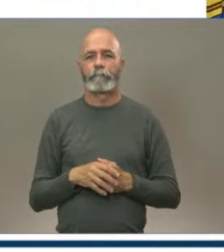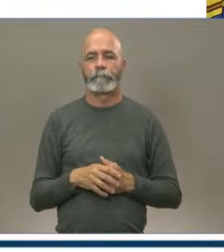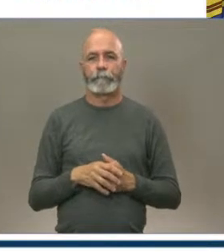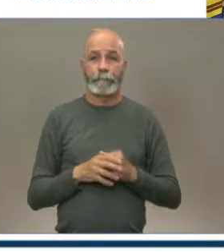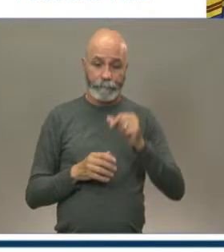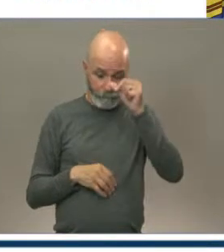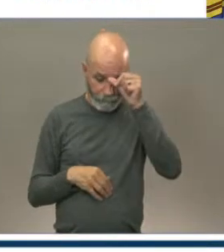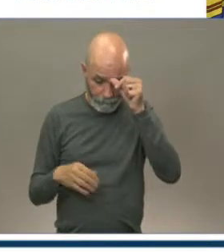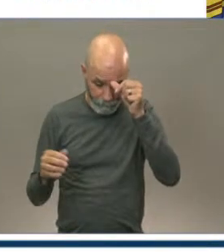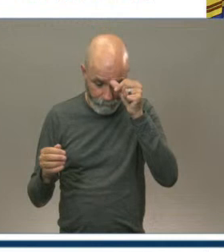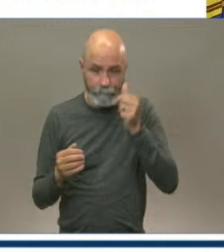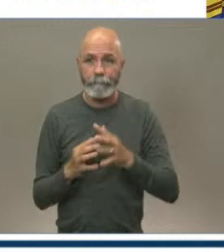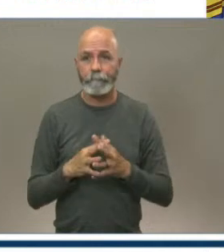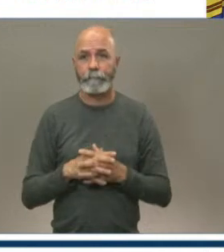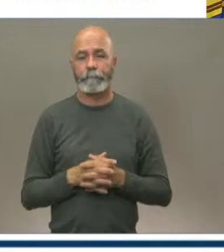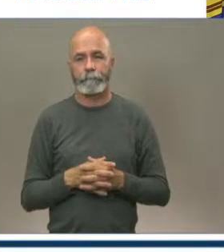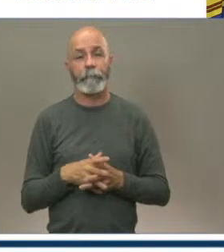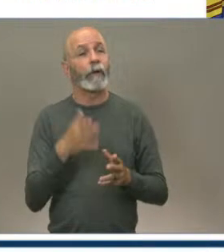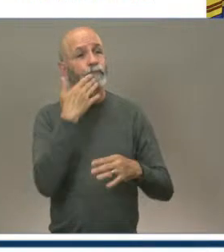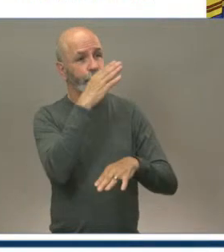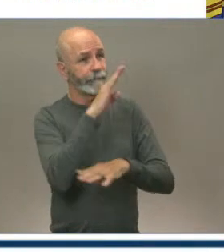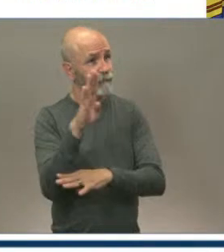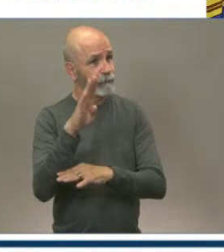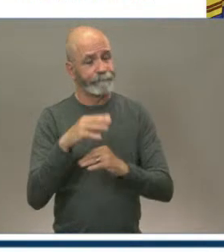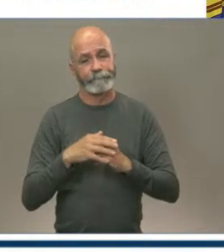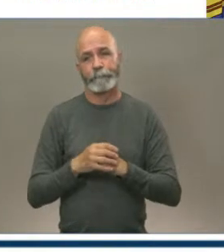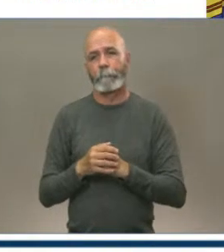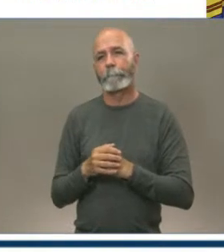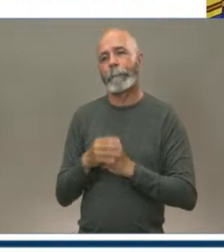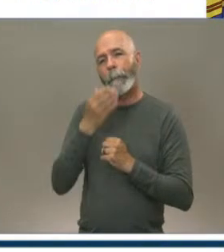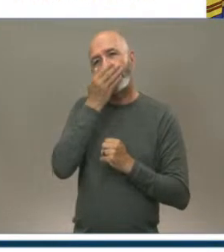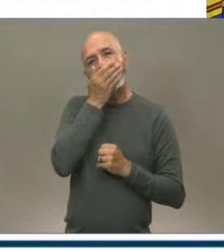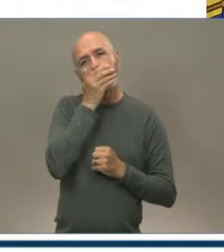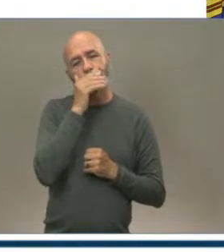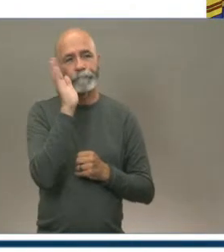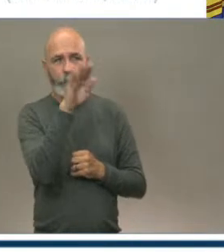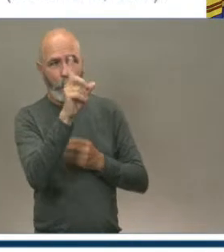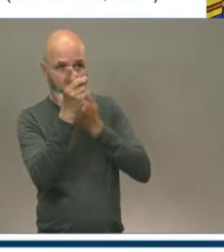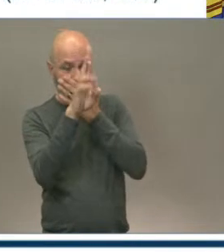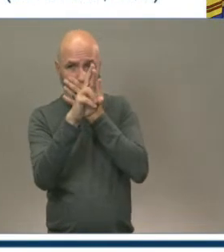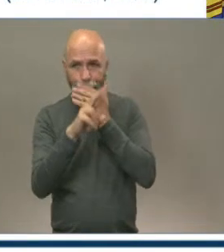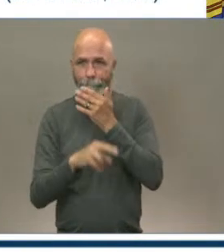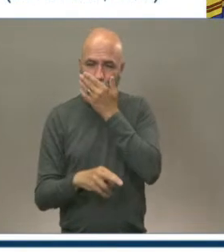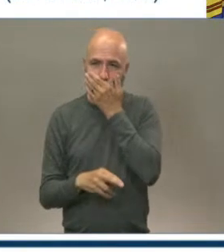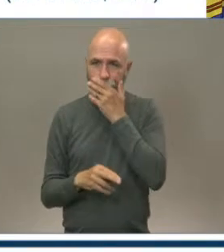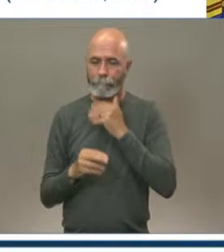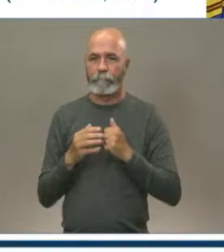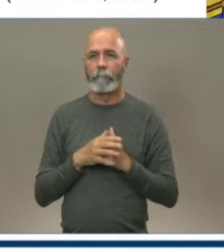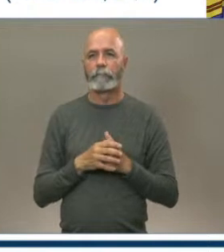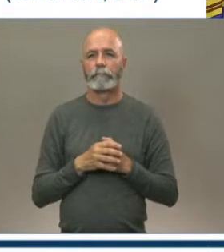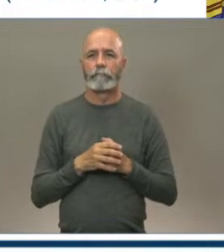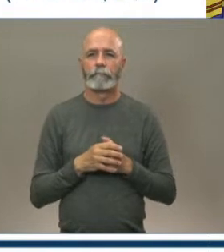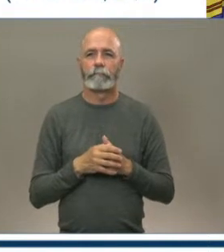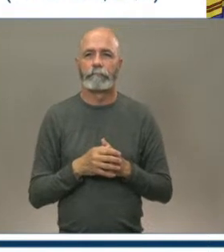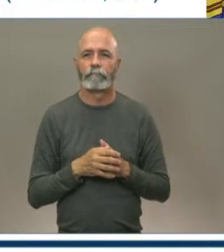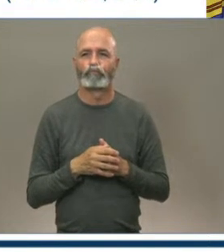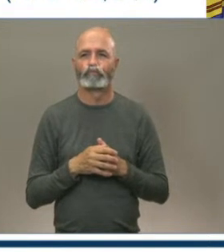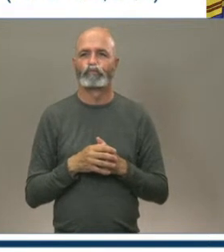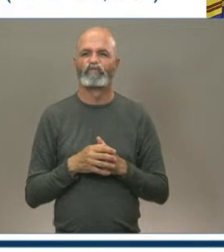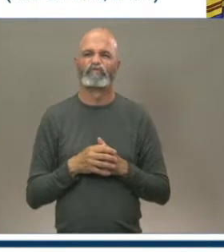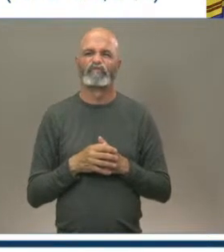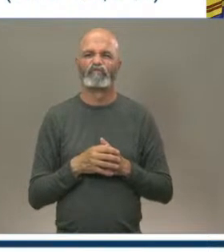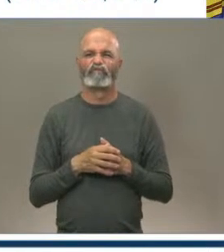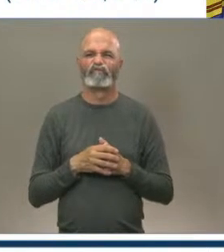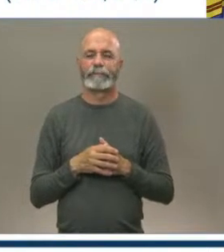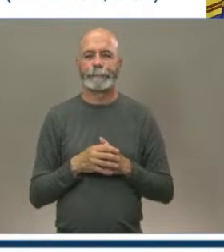Hi, good afternoon. Dr. Strang, I guess lots of people are wondering